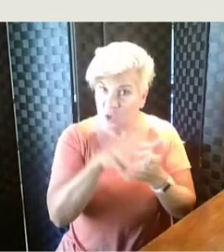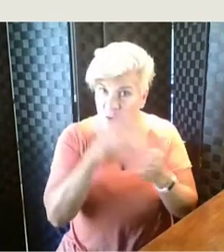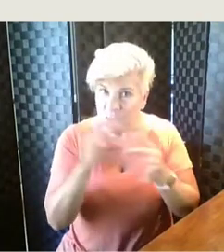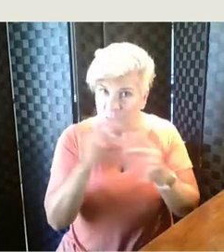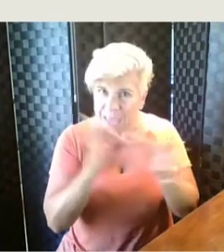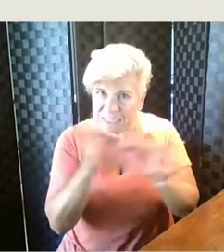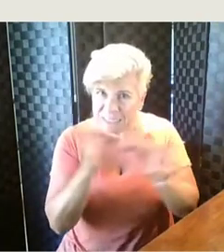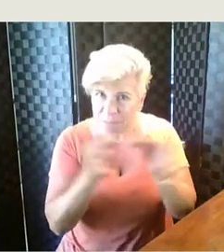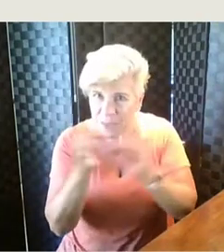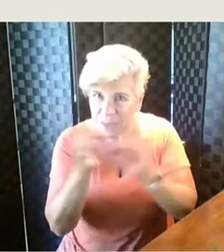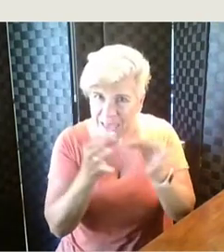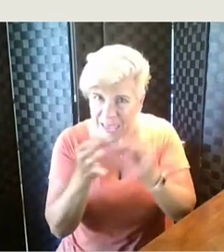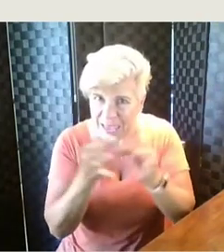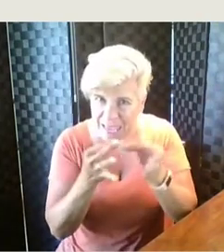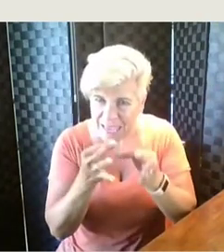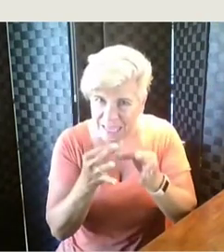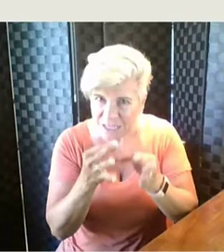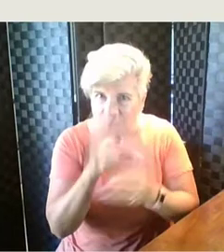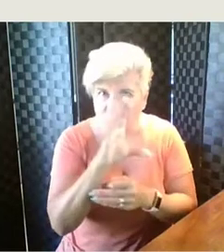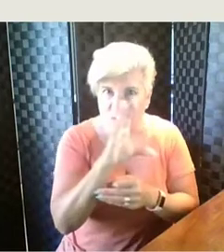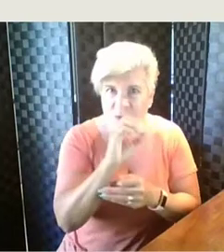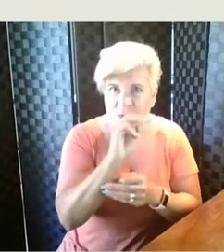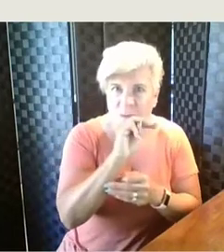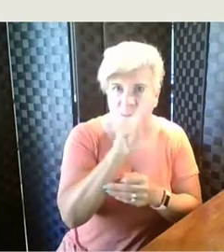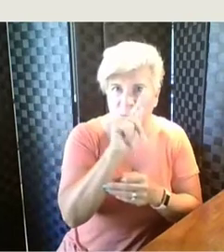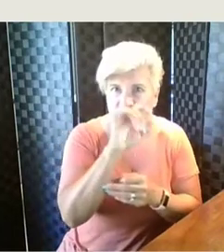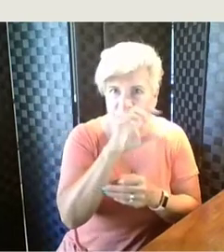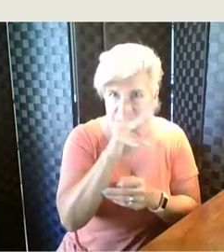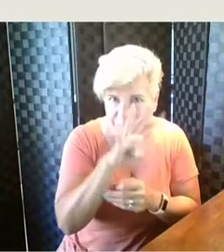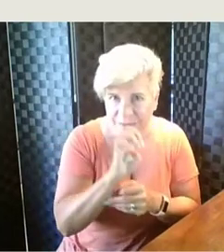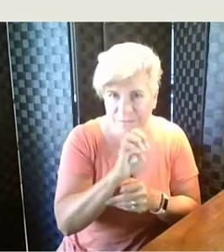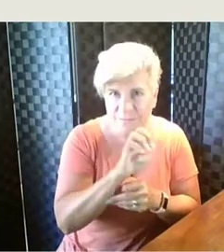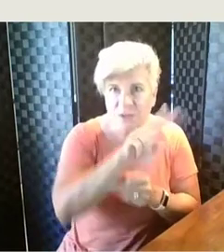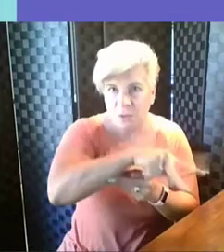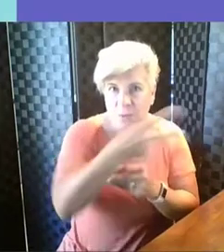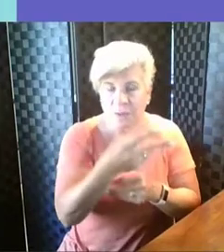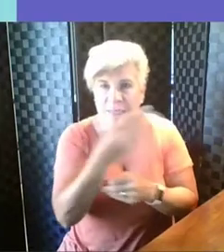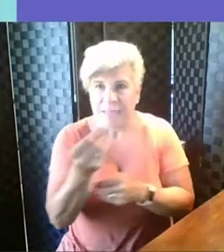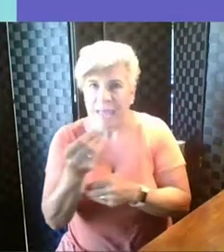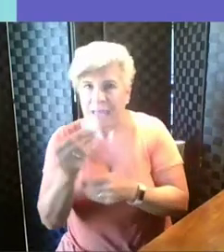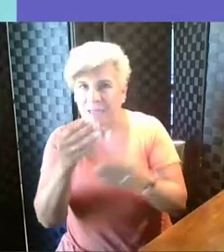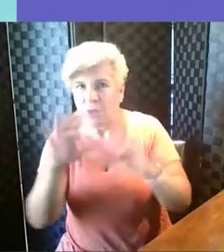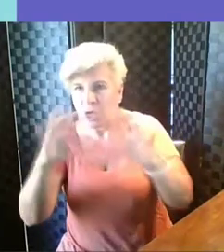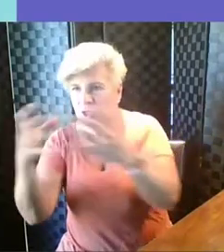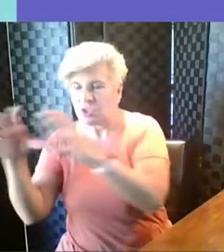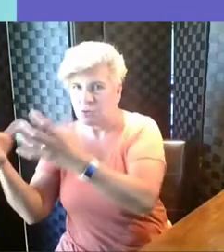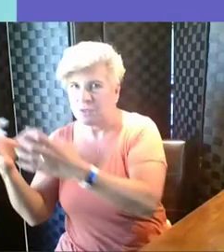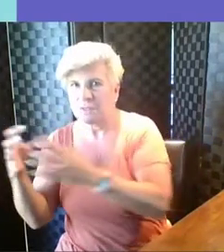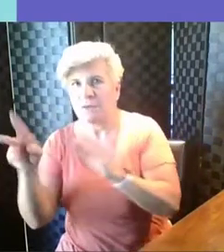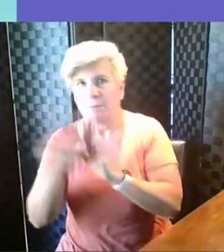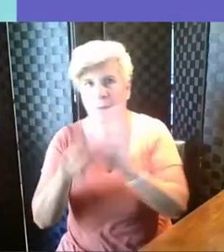explain addition by using the commutative and associative properties.